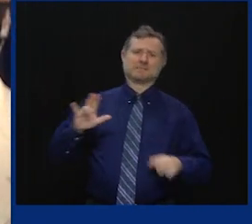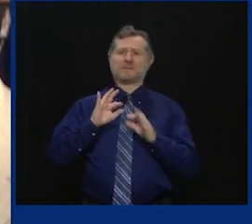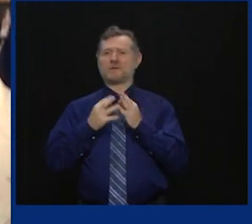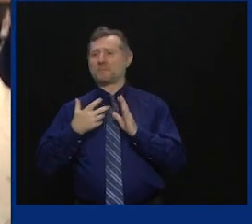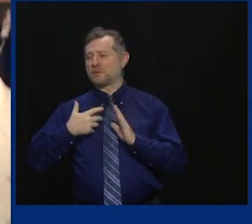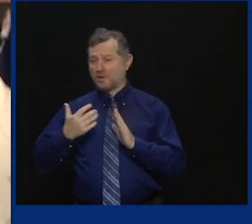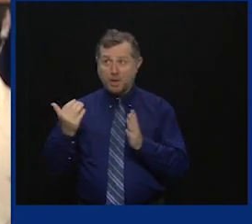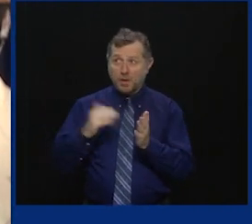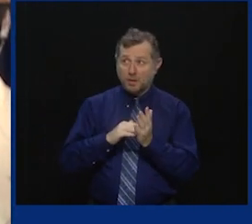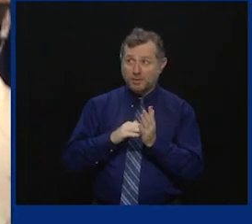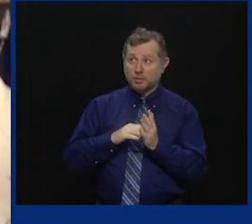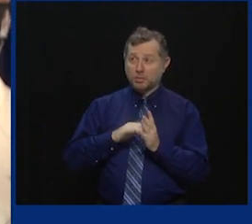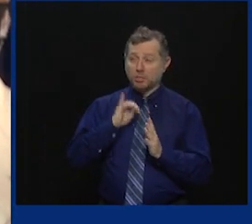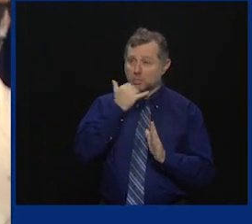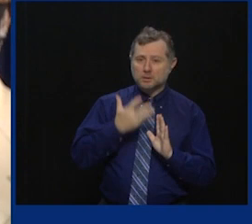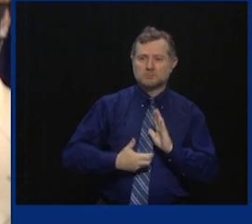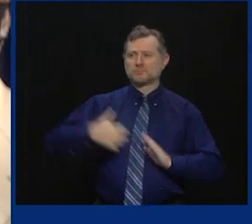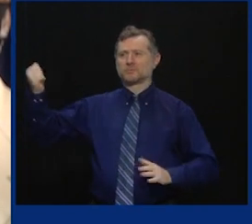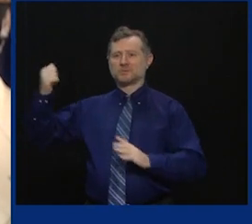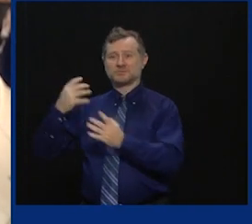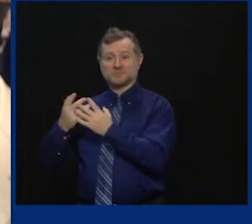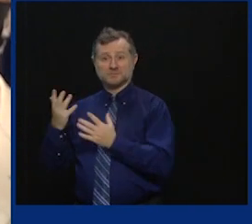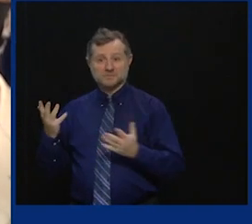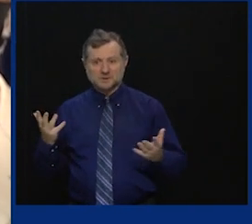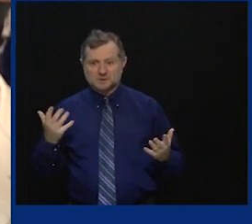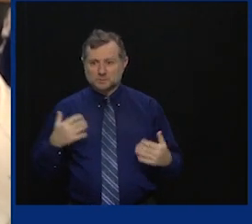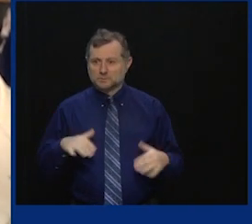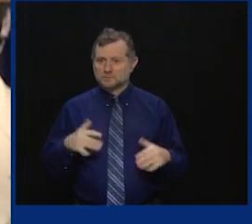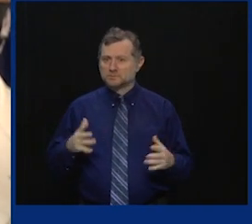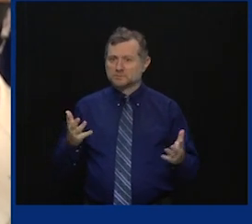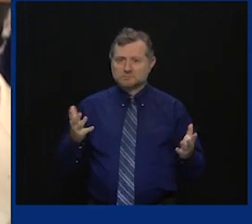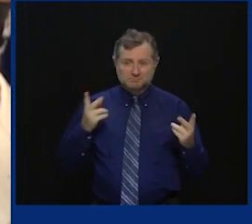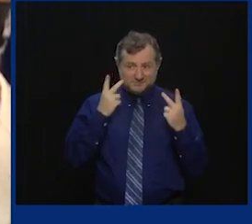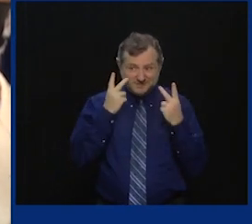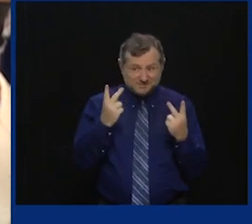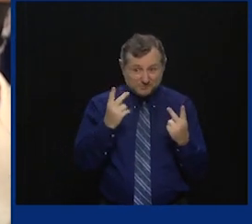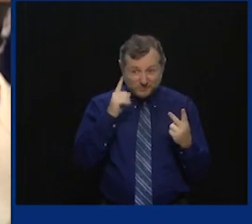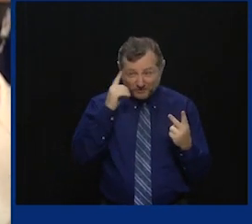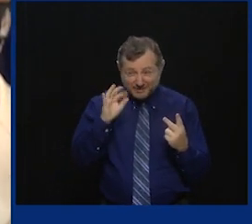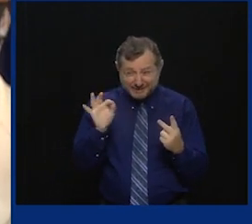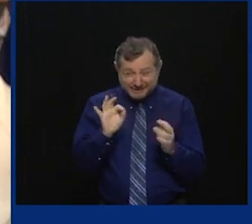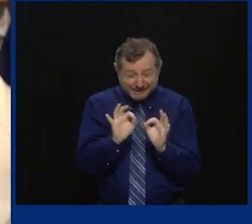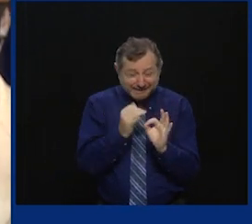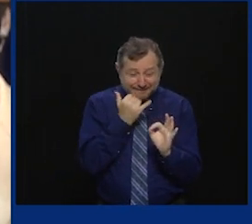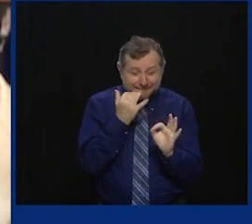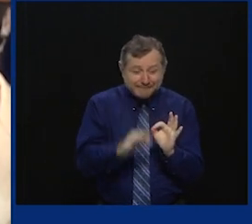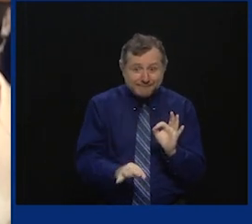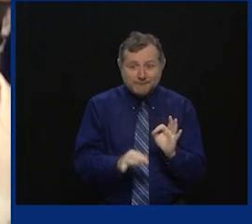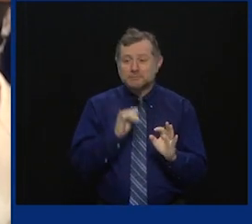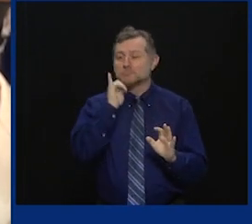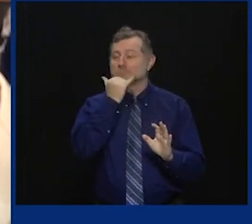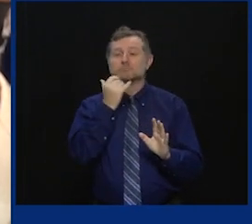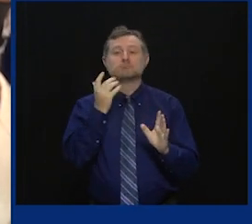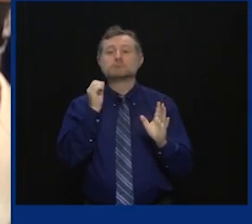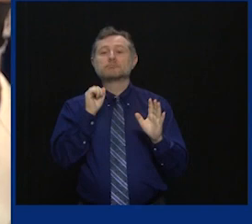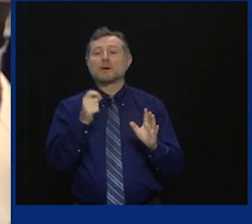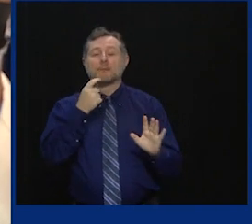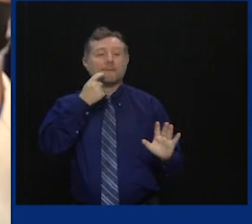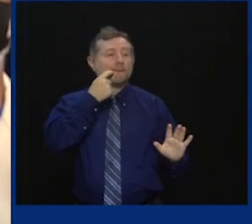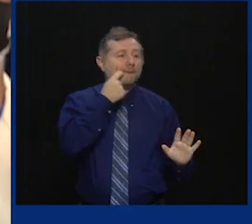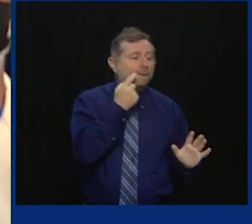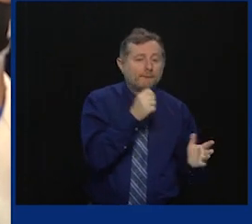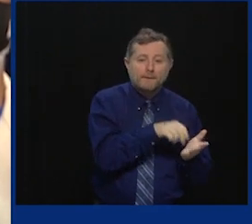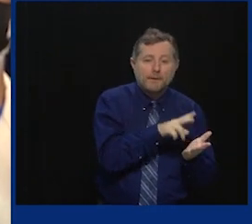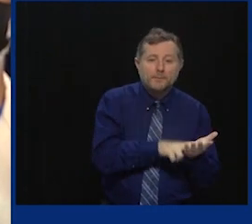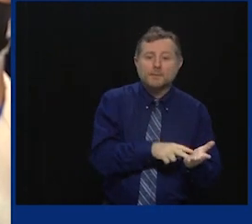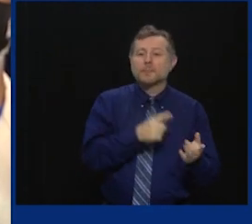again because, as we've heard, of a simple mistake or an addiction or a struggle that